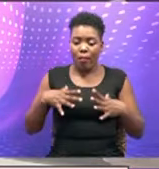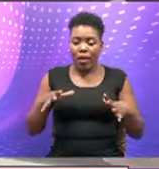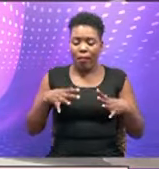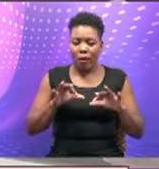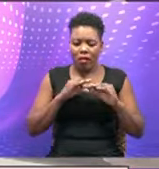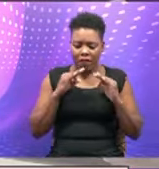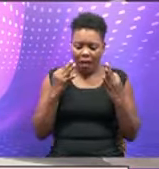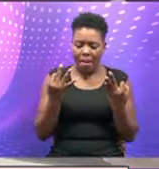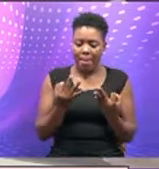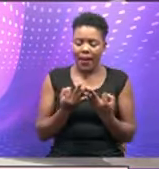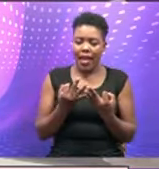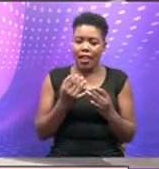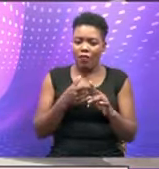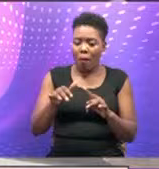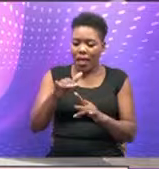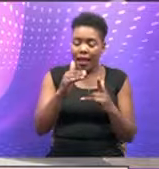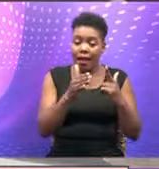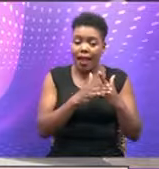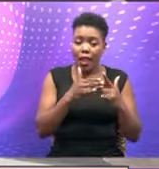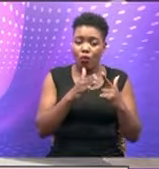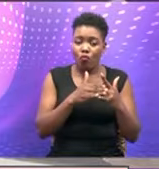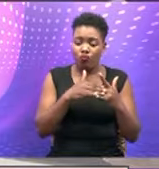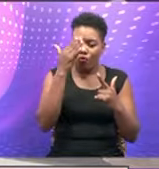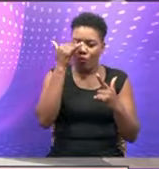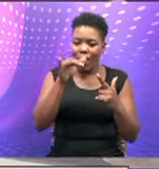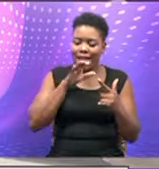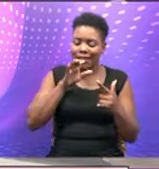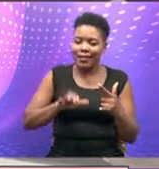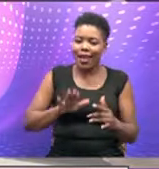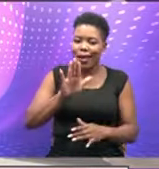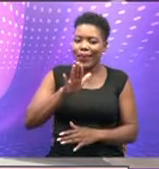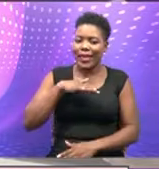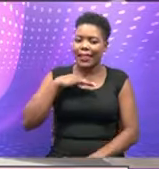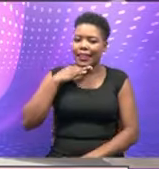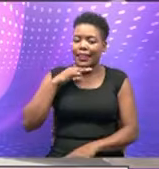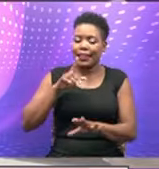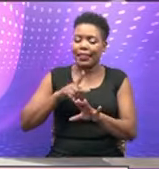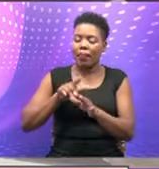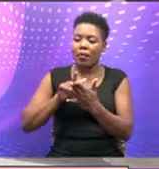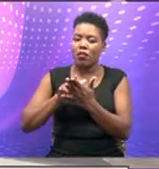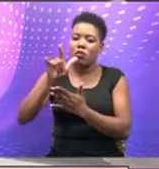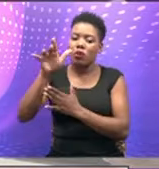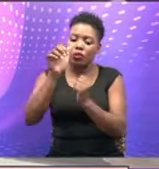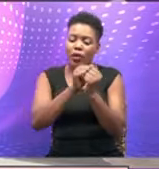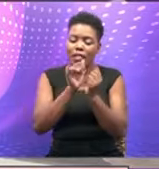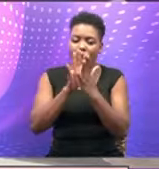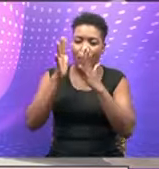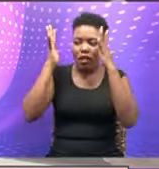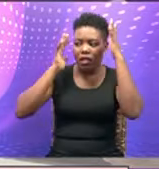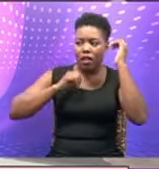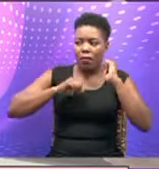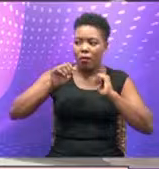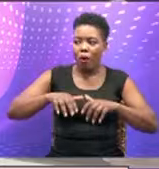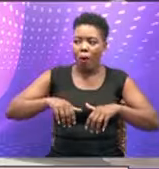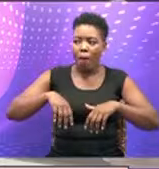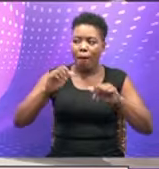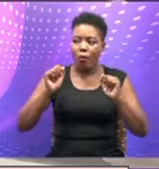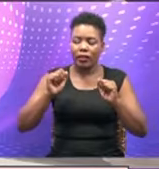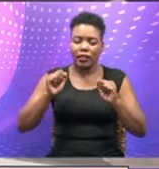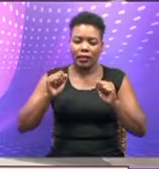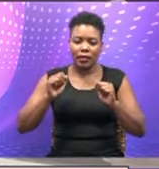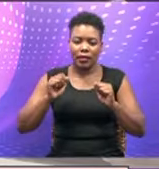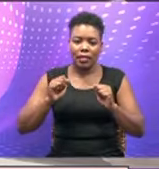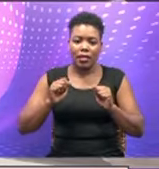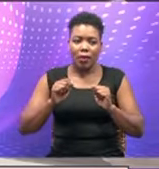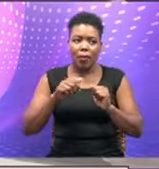moro. Mabende huoke gwenge malego, kalueore koda tho, mano marwodgi, Sergeant Cliffonce Omondi. Mano wito ngimane kanyakla koda